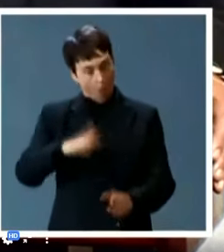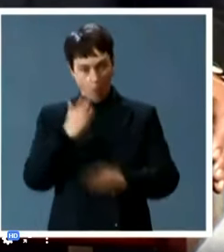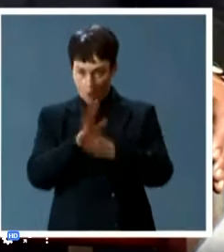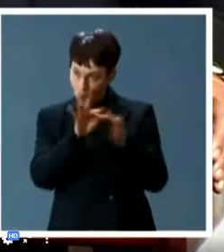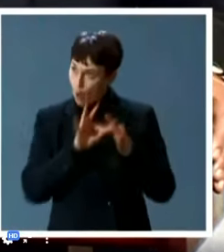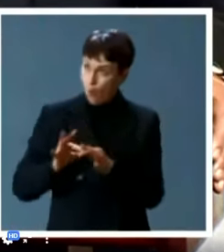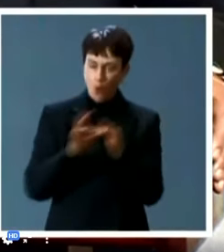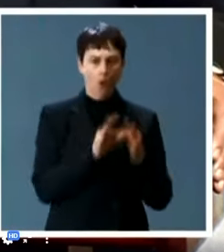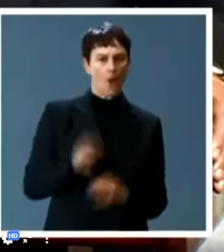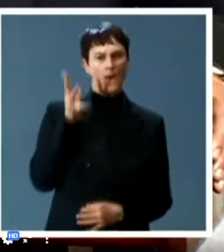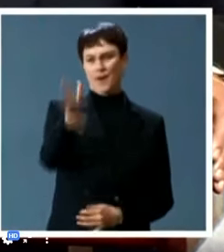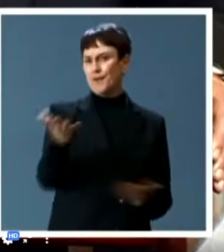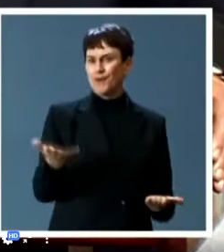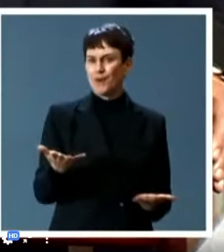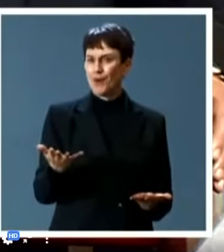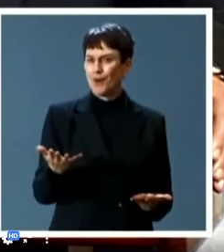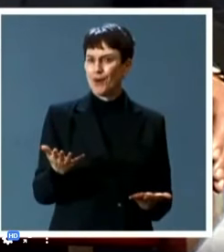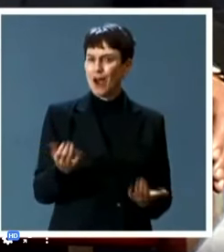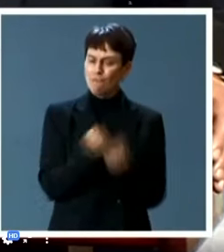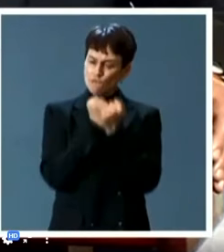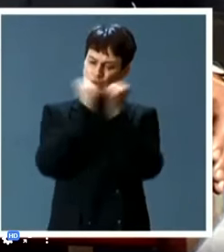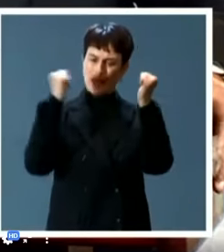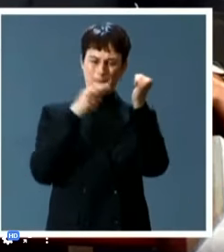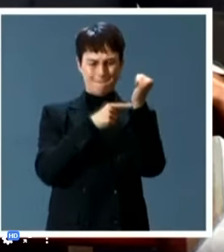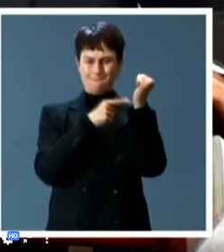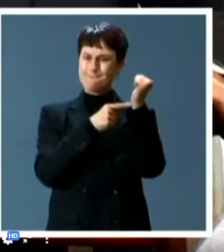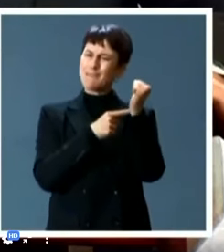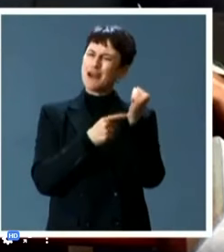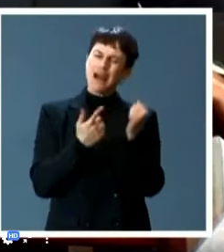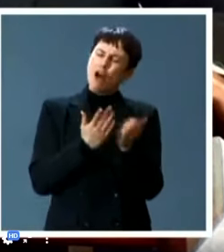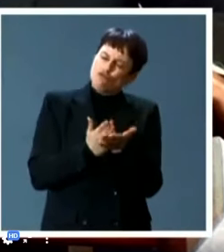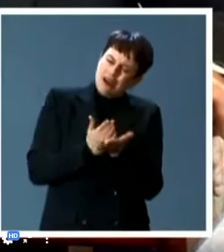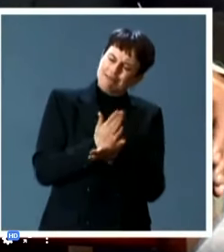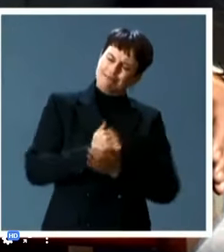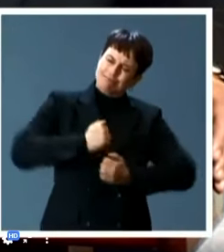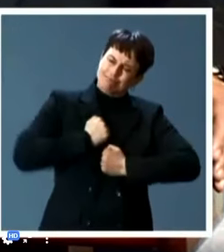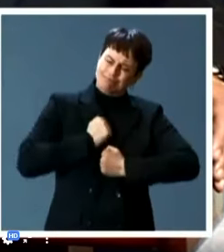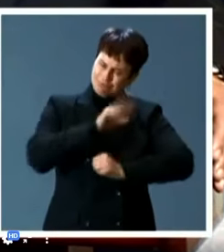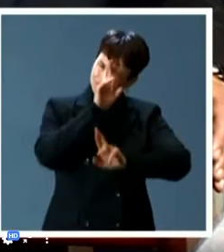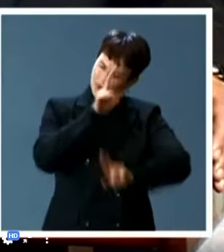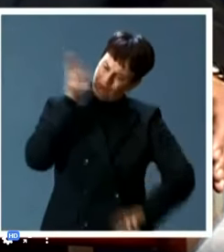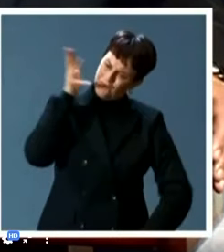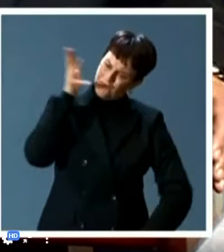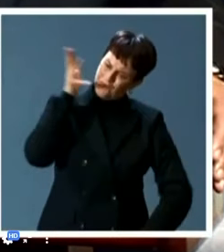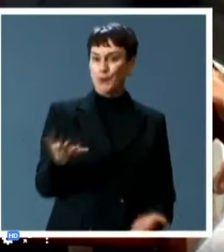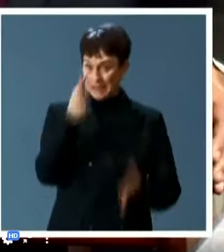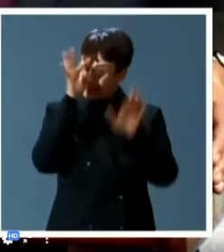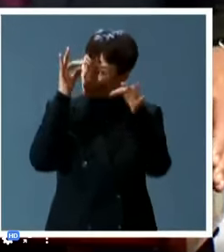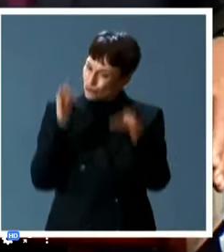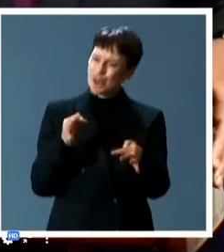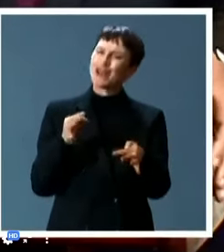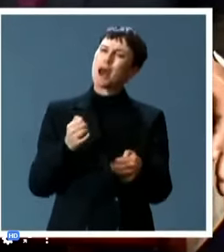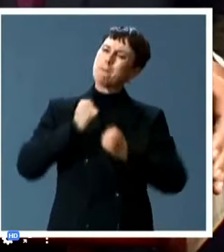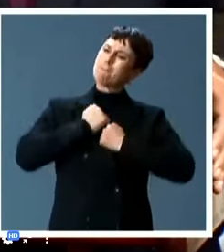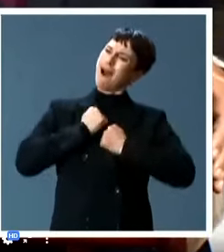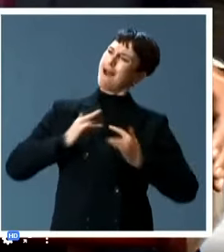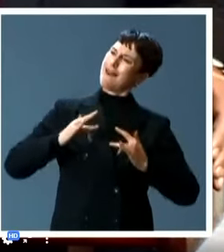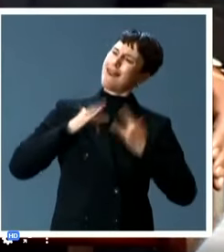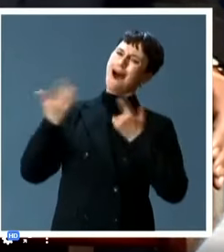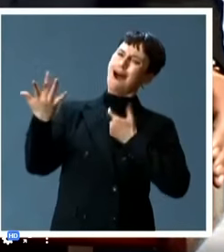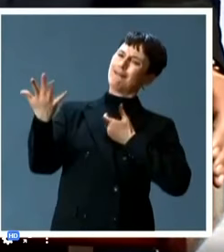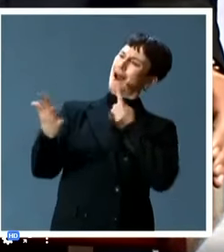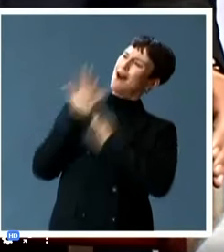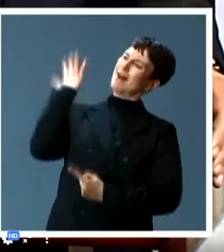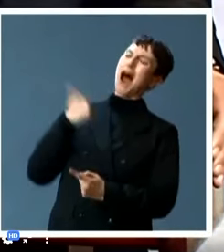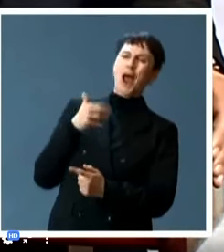and fundamental freedoms to be respected. They want a say in decisions that affect their lives. The new social contract between governments,